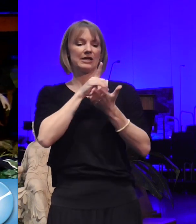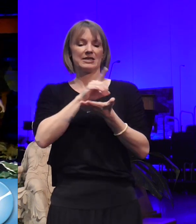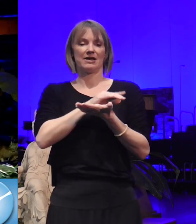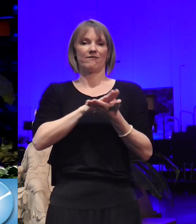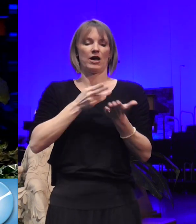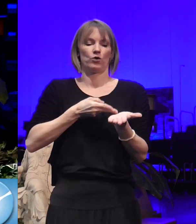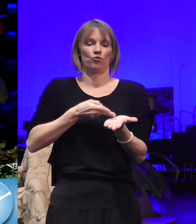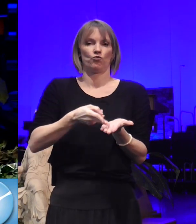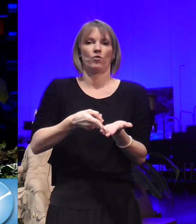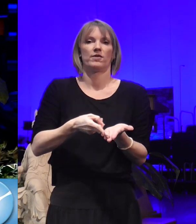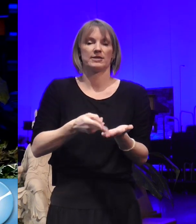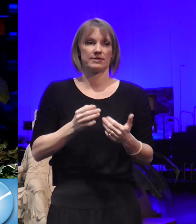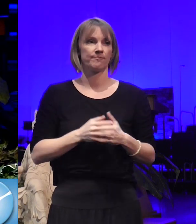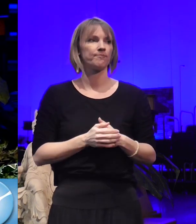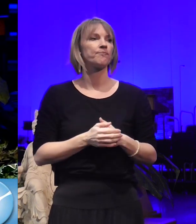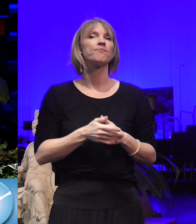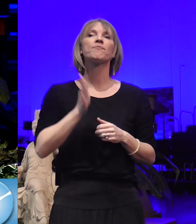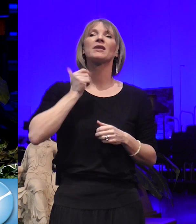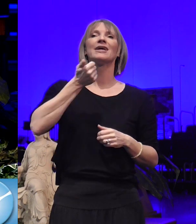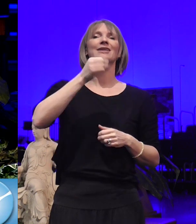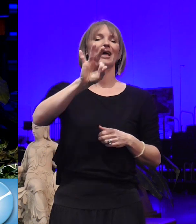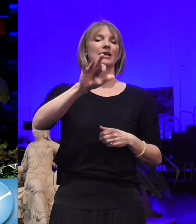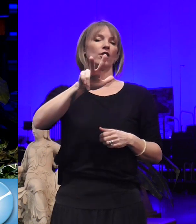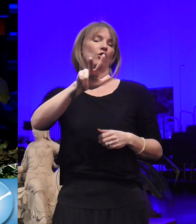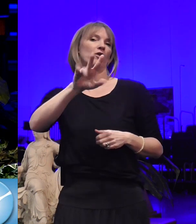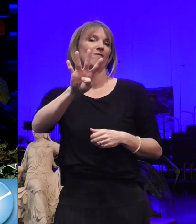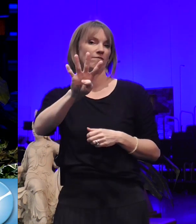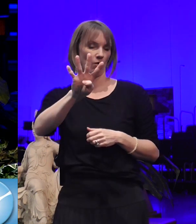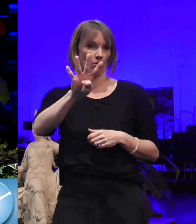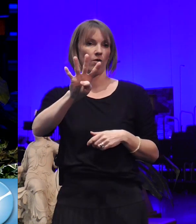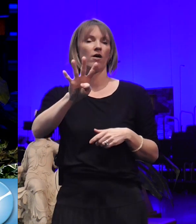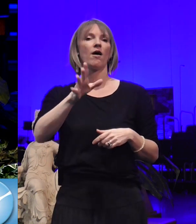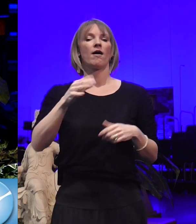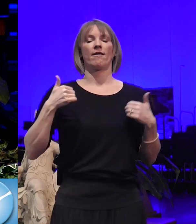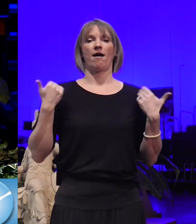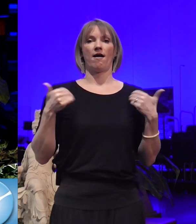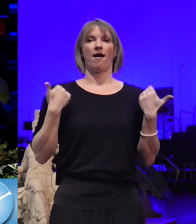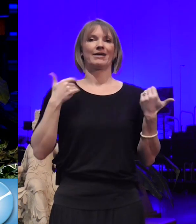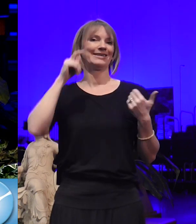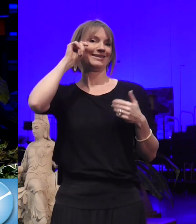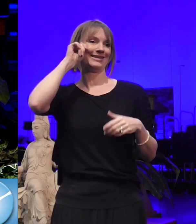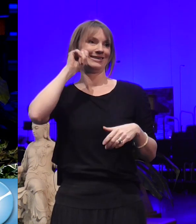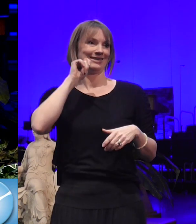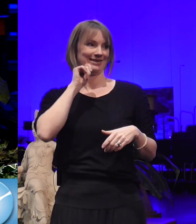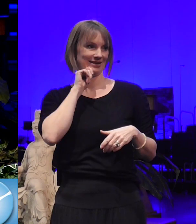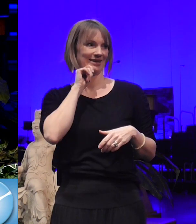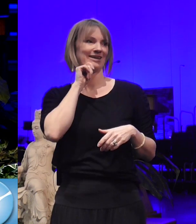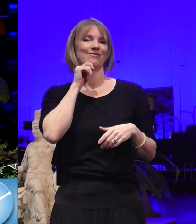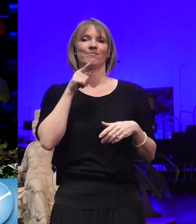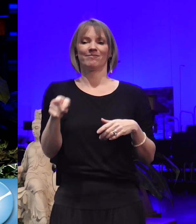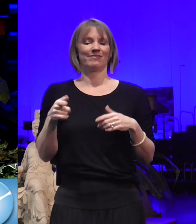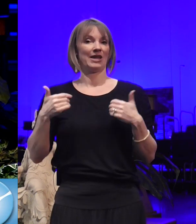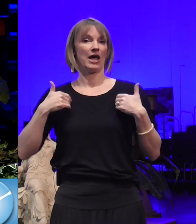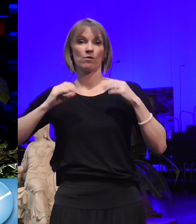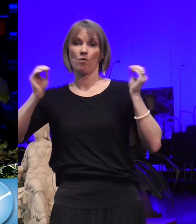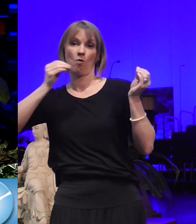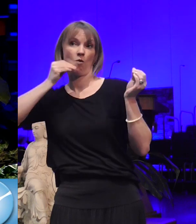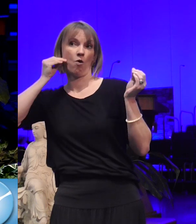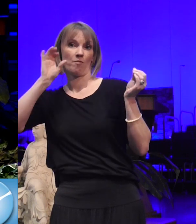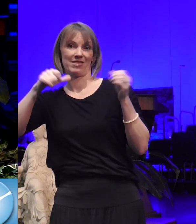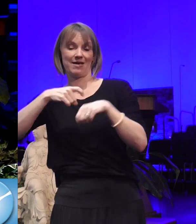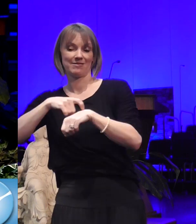Truths. In 1934, a young teenager who was homeless at the